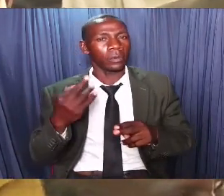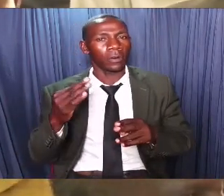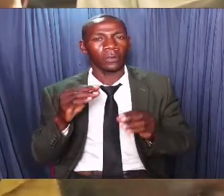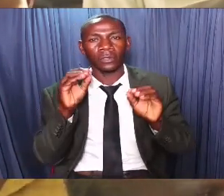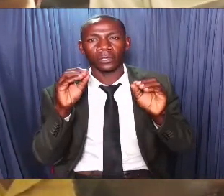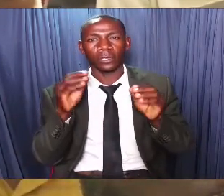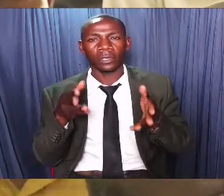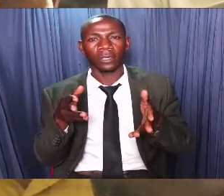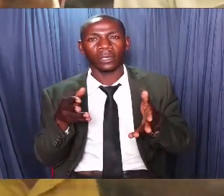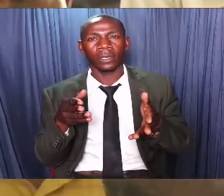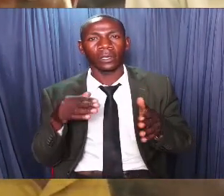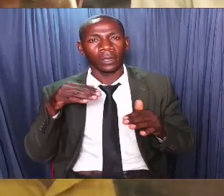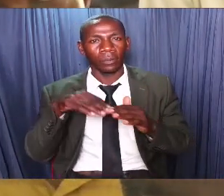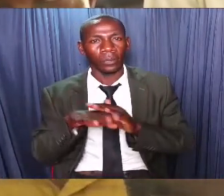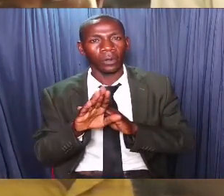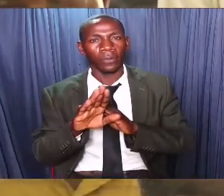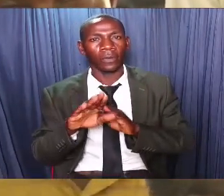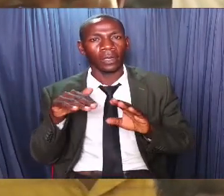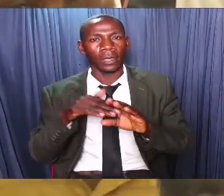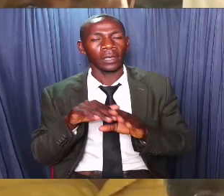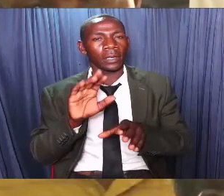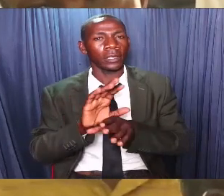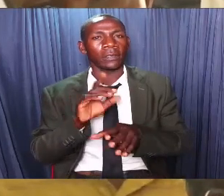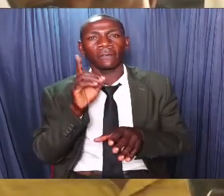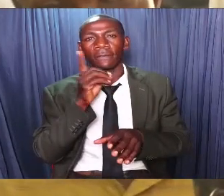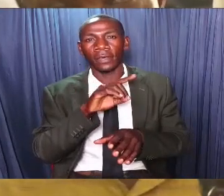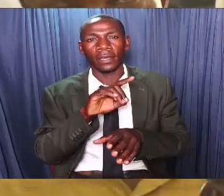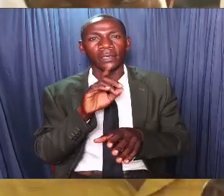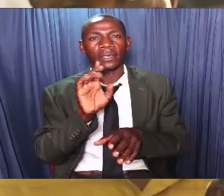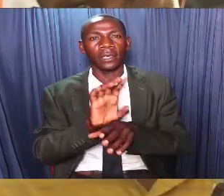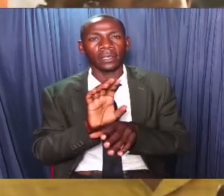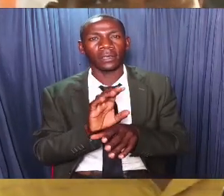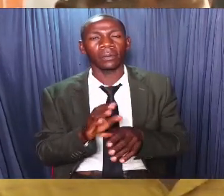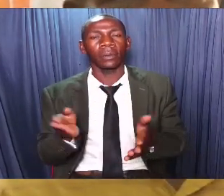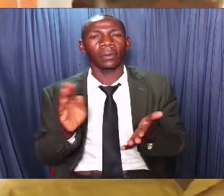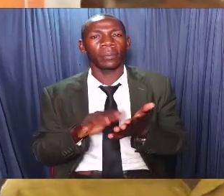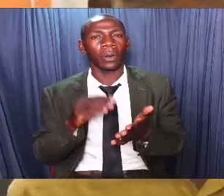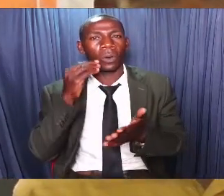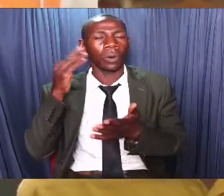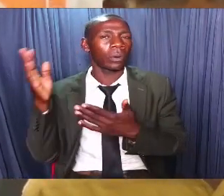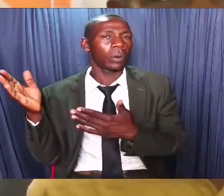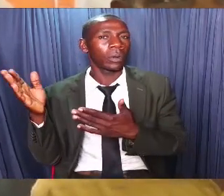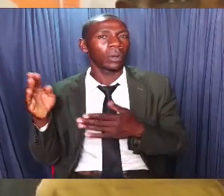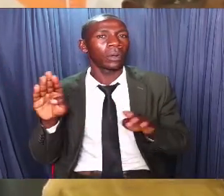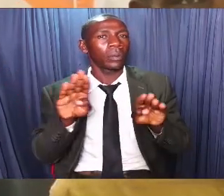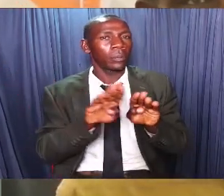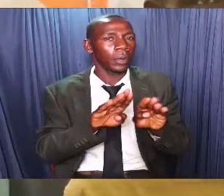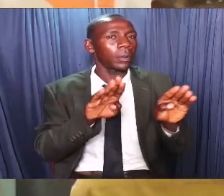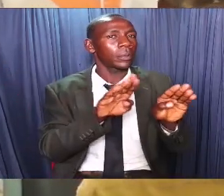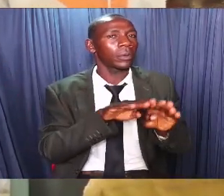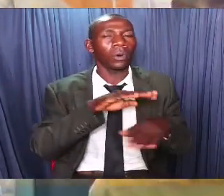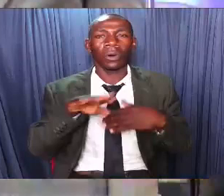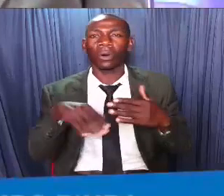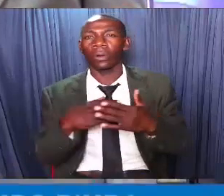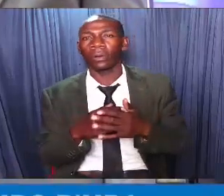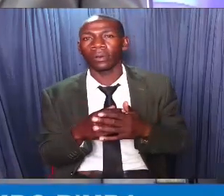time of a service. Ukiingia uingie kanisani kwanza paka ibada ishe ndio. Once you come in, come for the service, then later go to Milango ifungwe yote. The doors to be